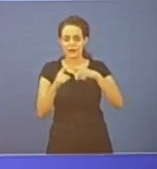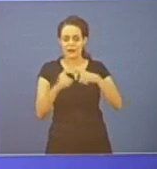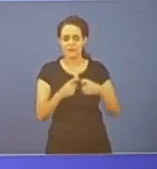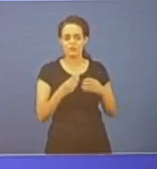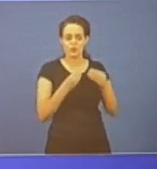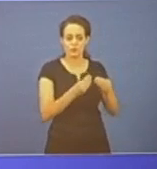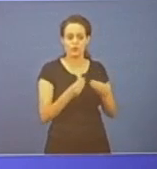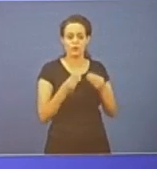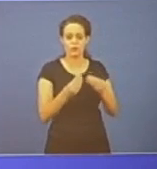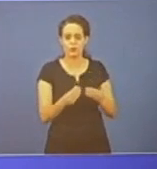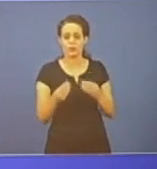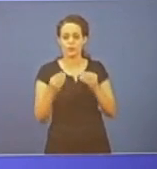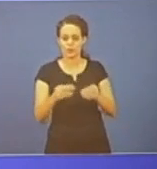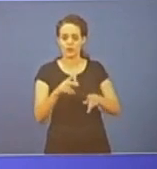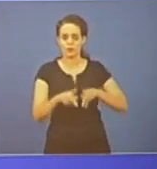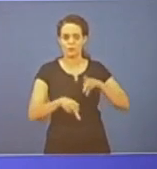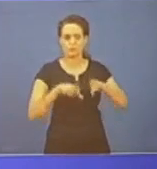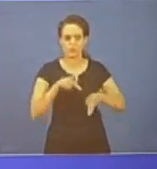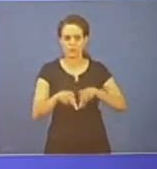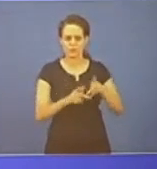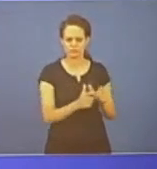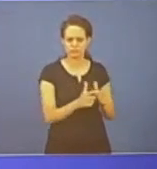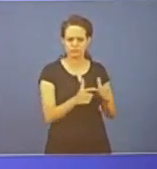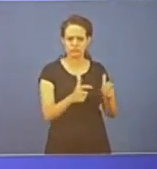works and